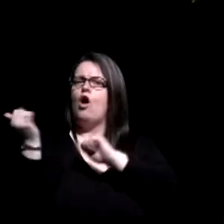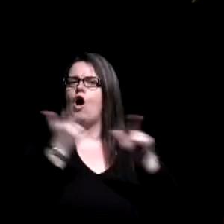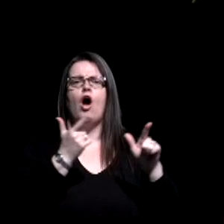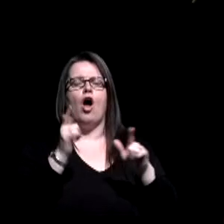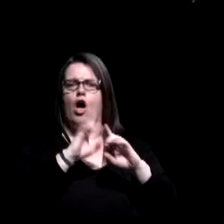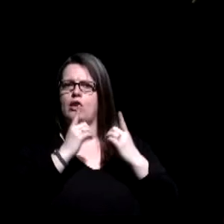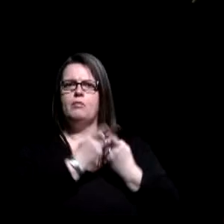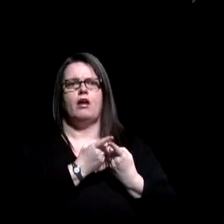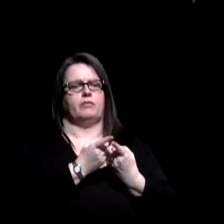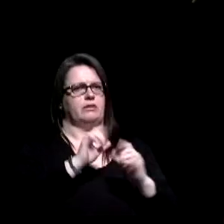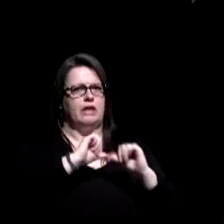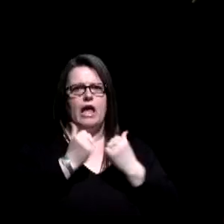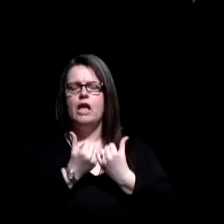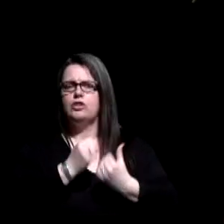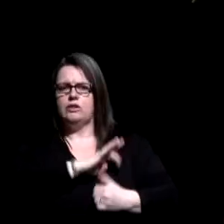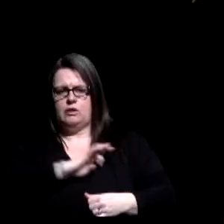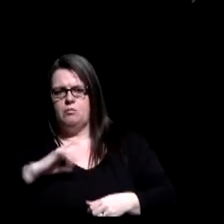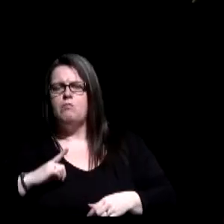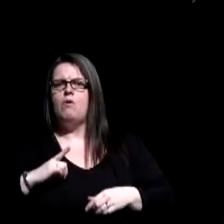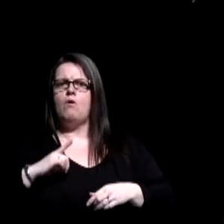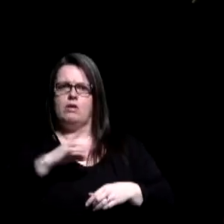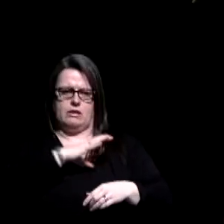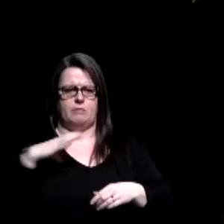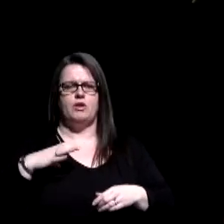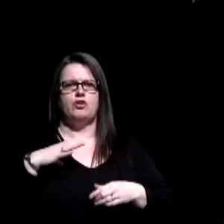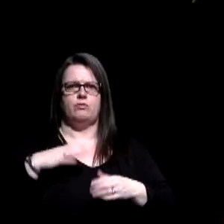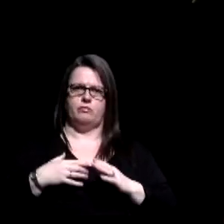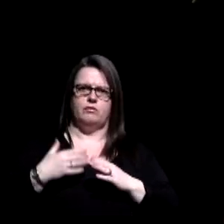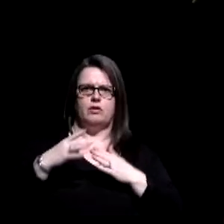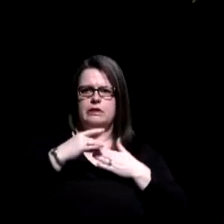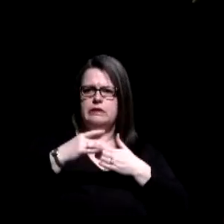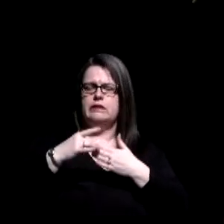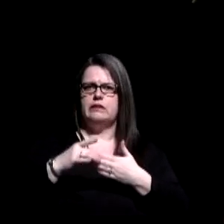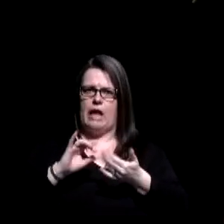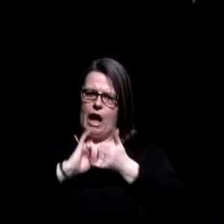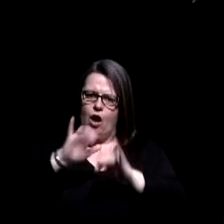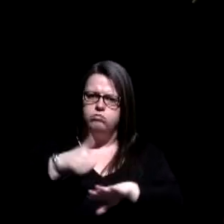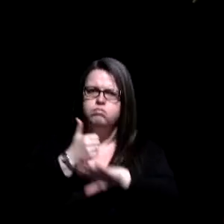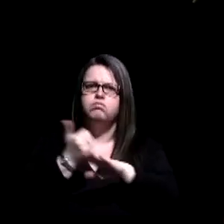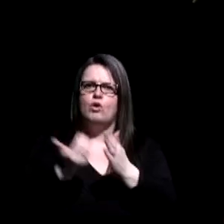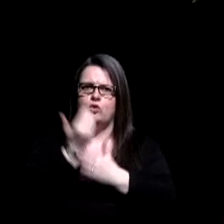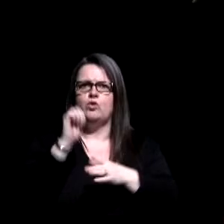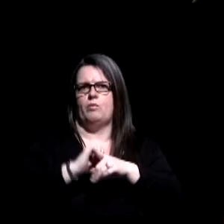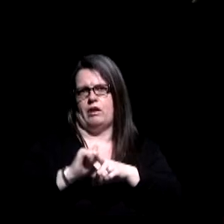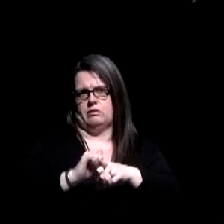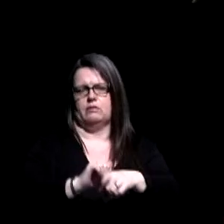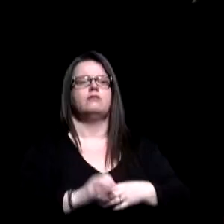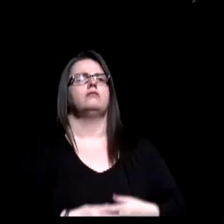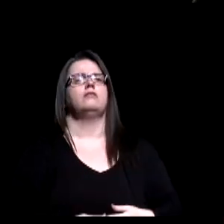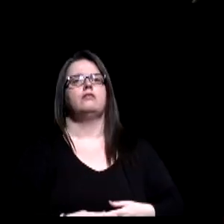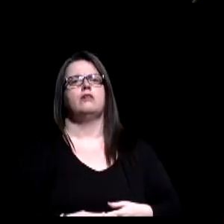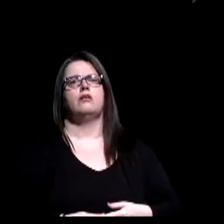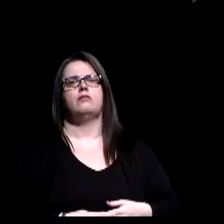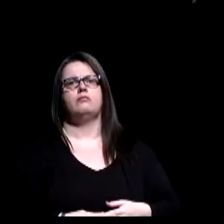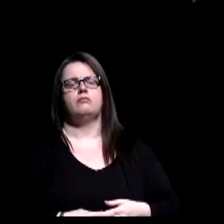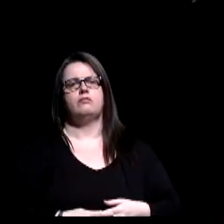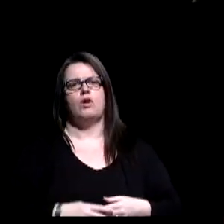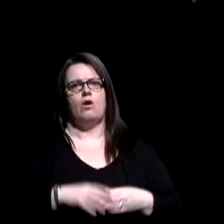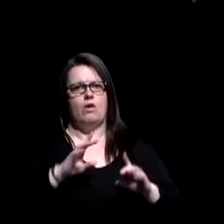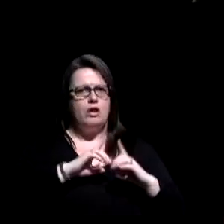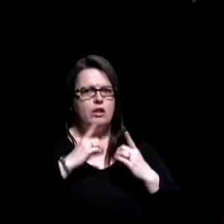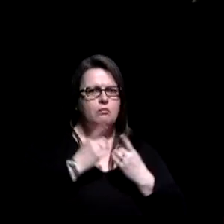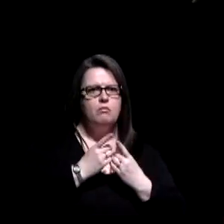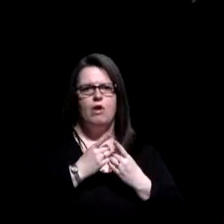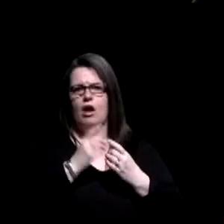agency boards and commissions, on implementation of new practices. The support of departments, entities,